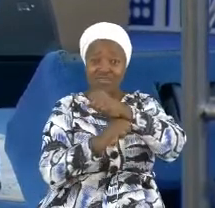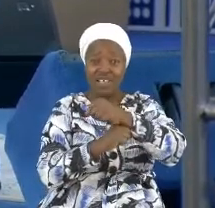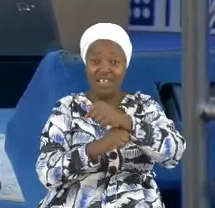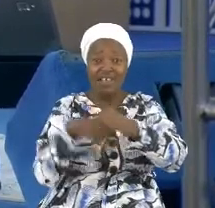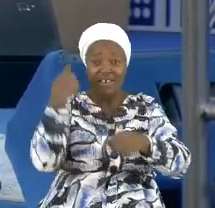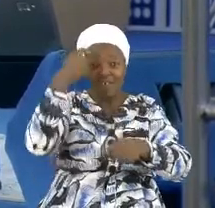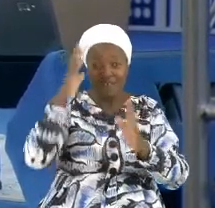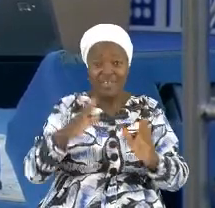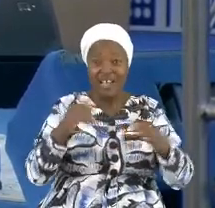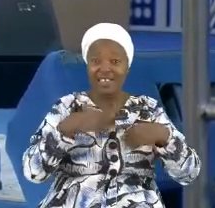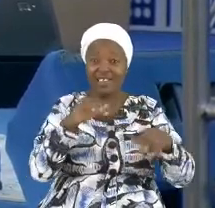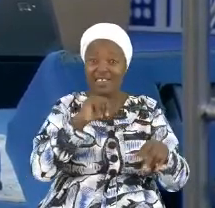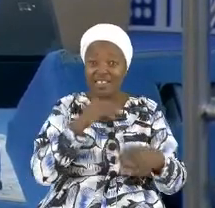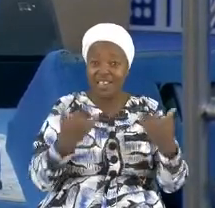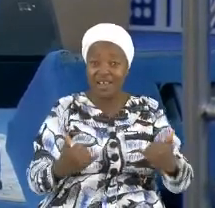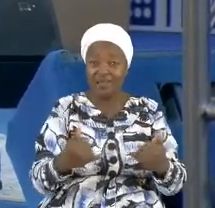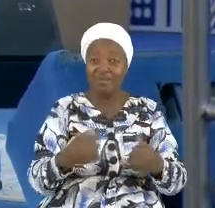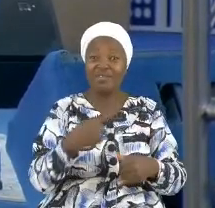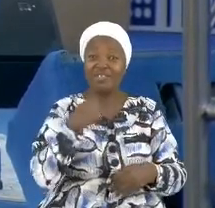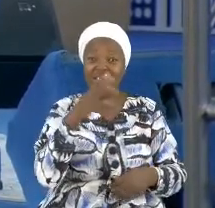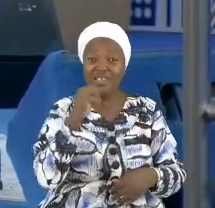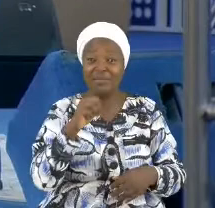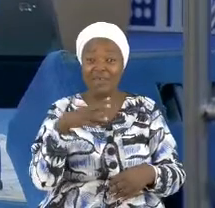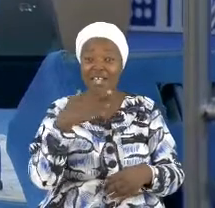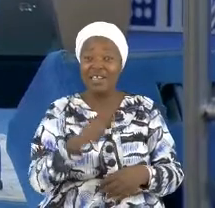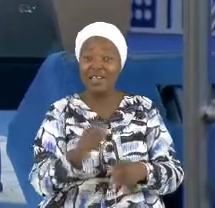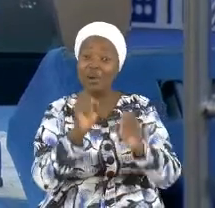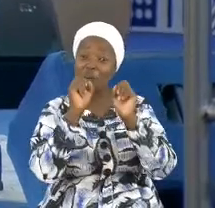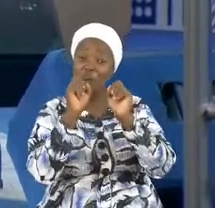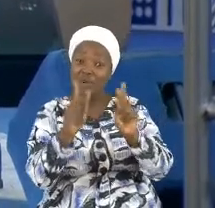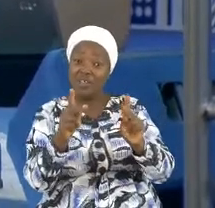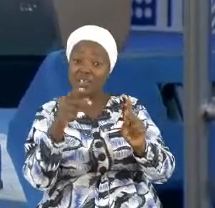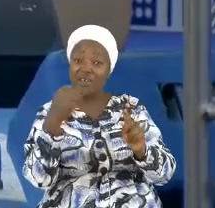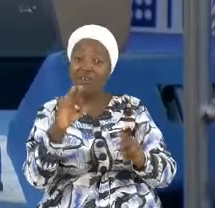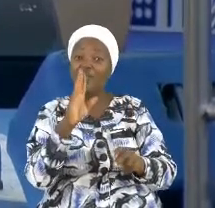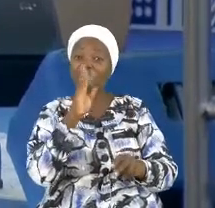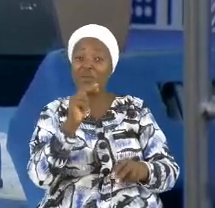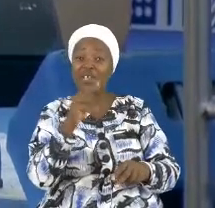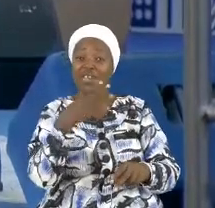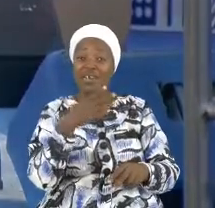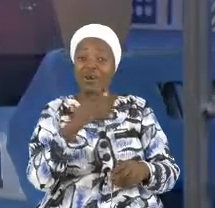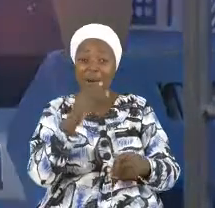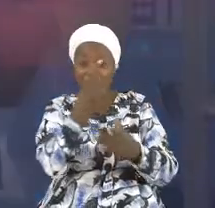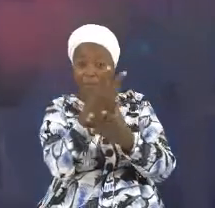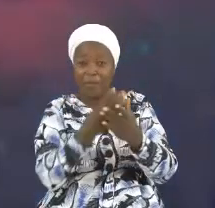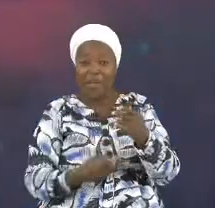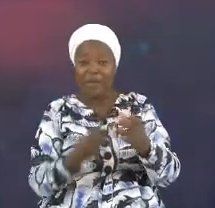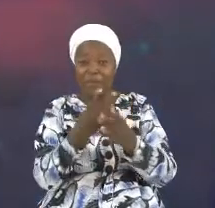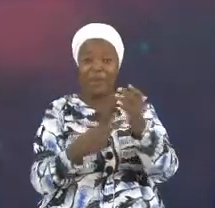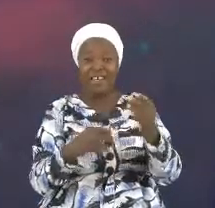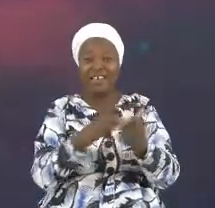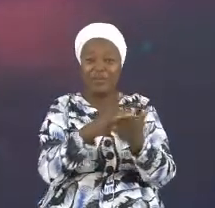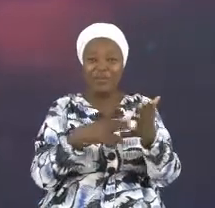the privilege of being a citizen of Bayelsa State.